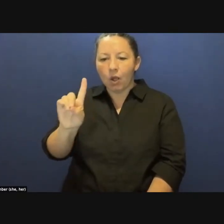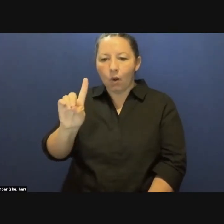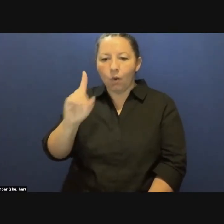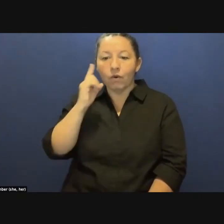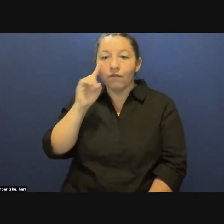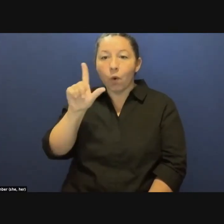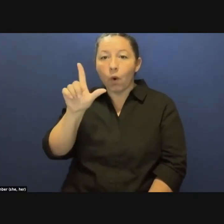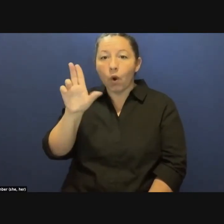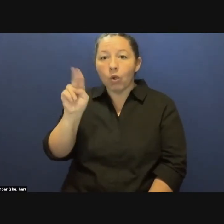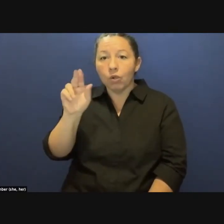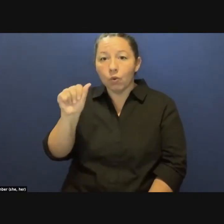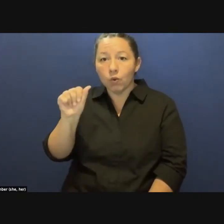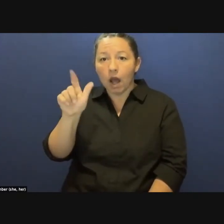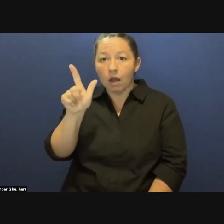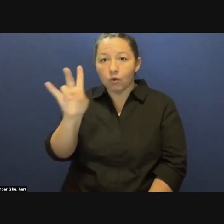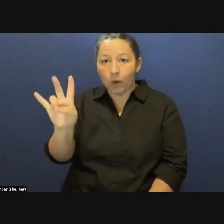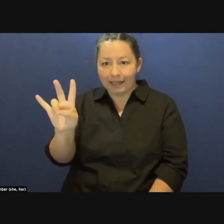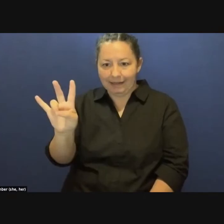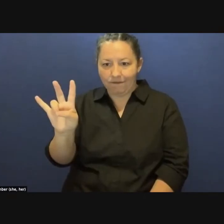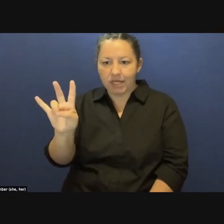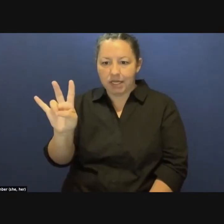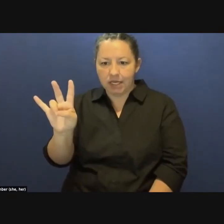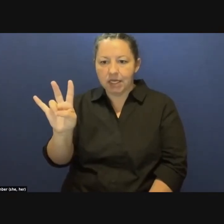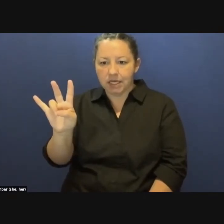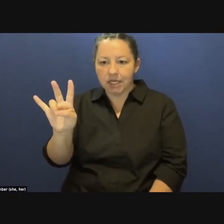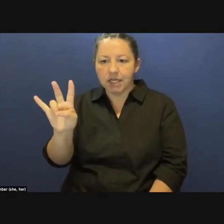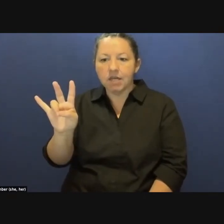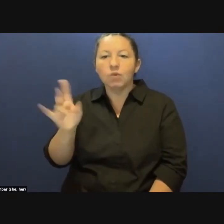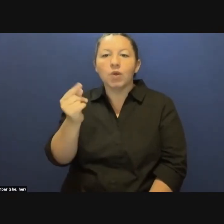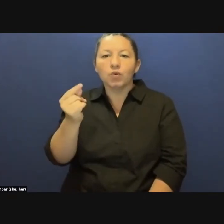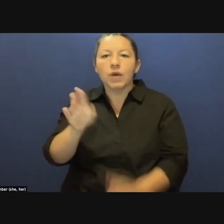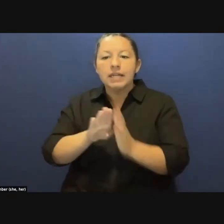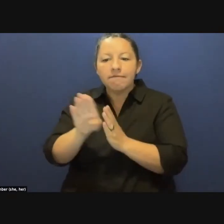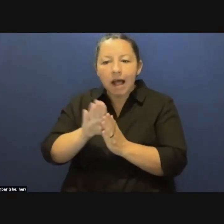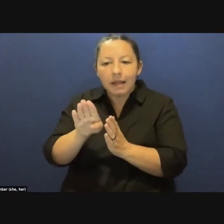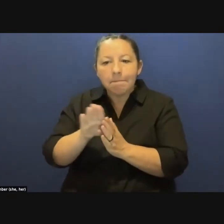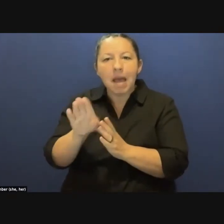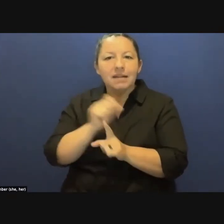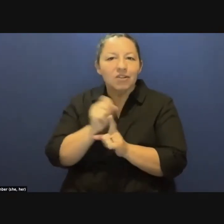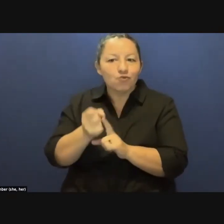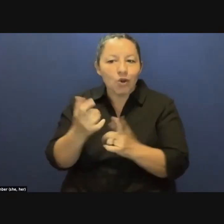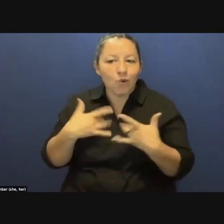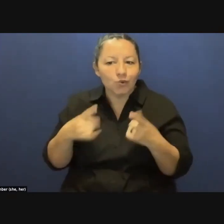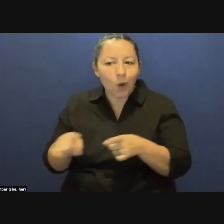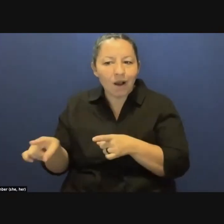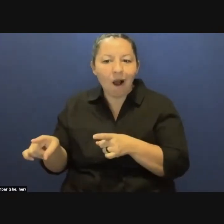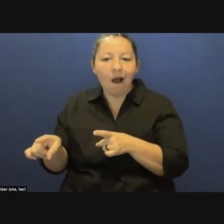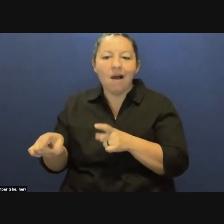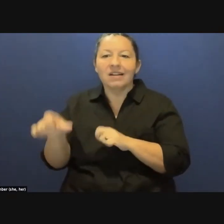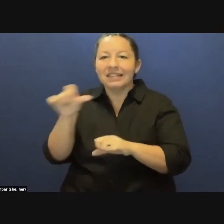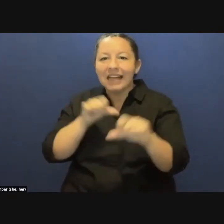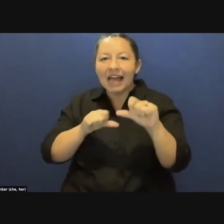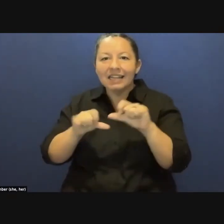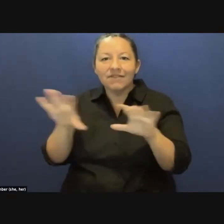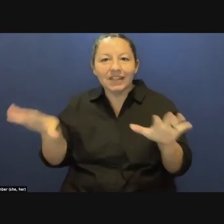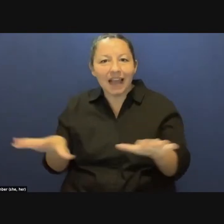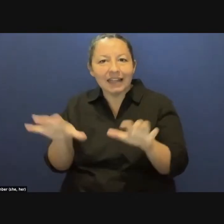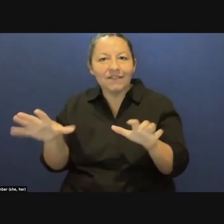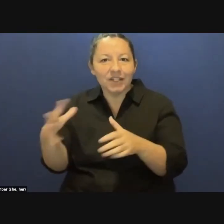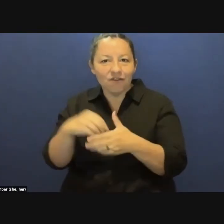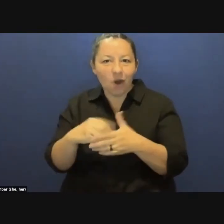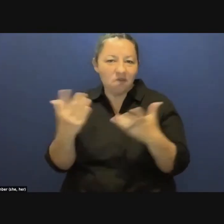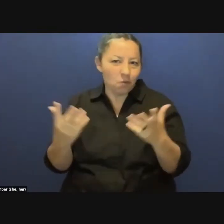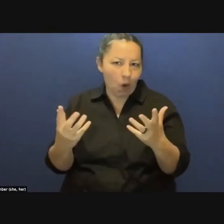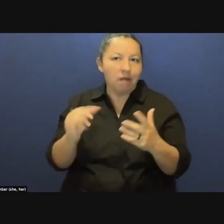have Dave's presentation? Dave, go ahead and try one more time. I made you a co-host. That should give